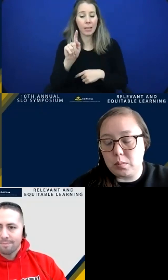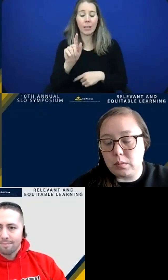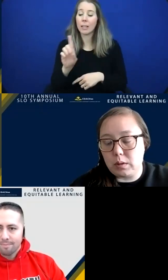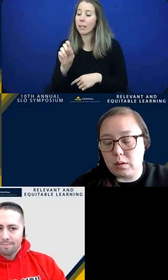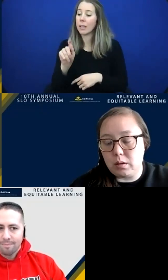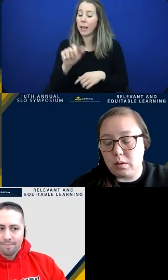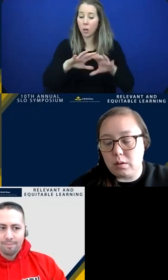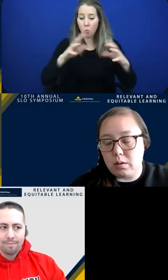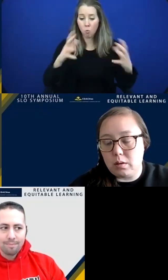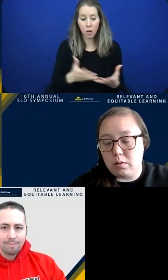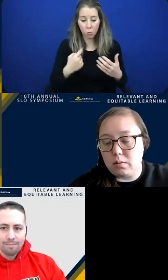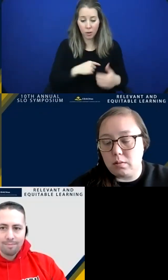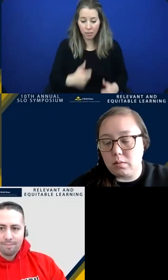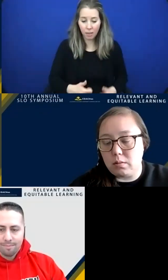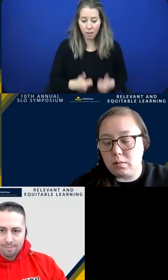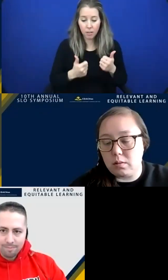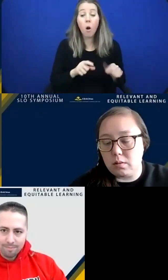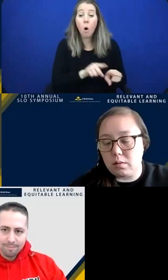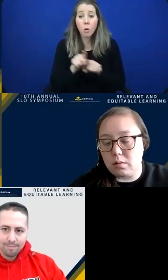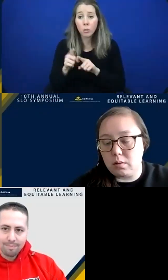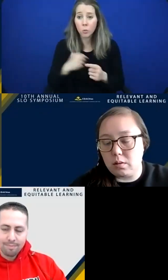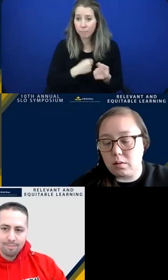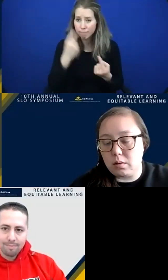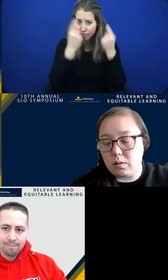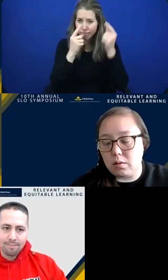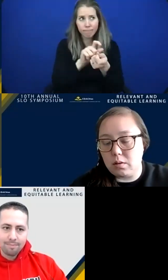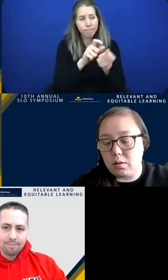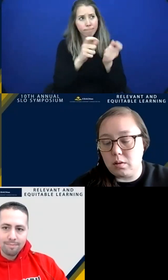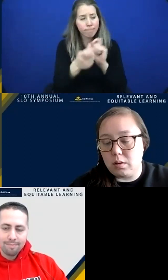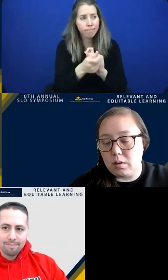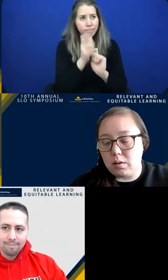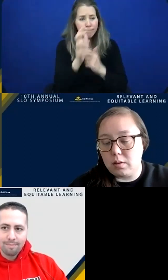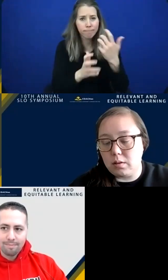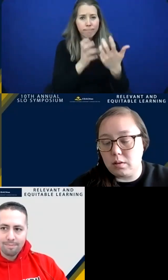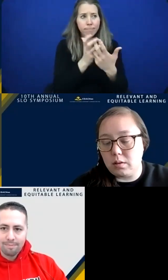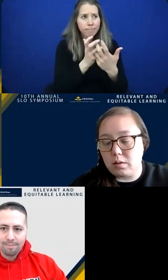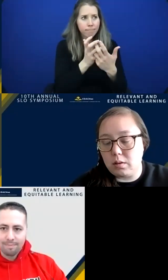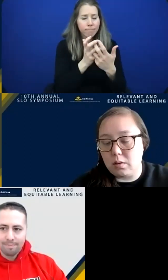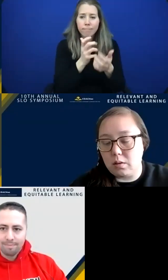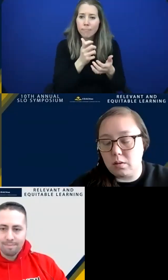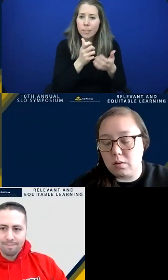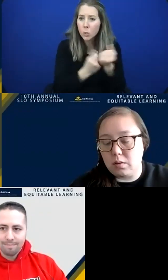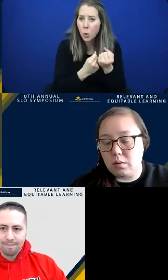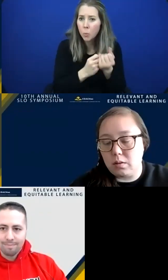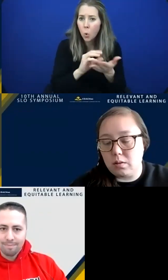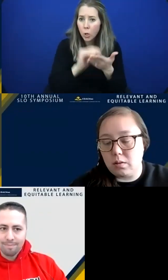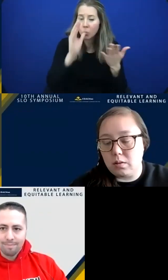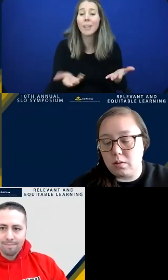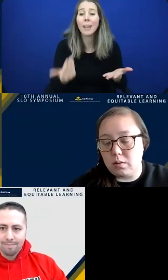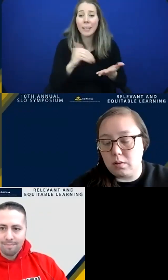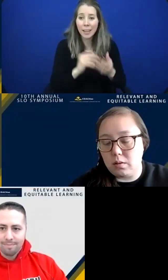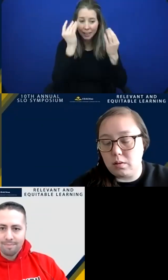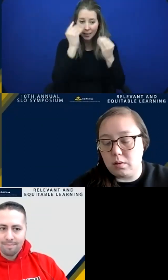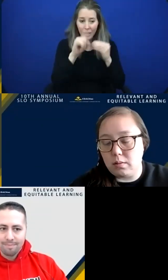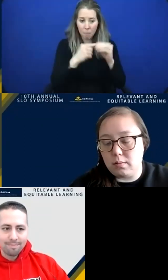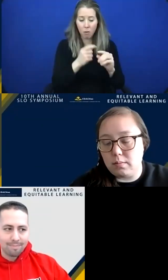as we think about making changes in interventions to best support students, again, put yourself in their shoes. Do you think